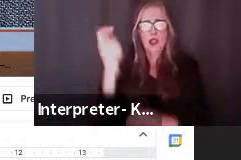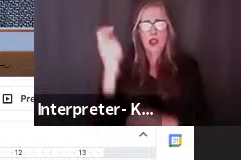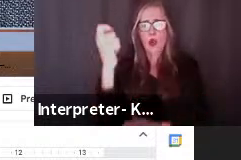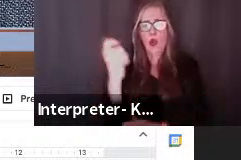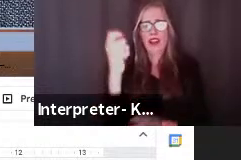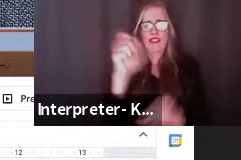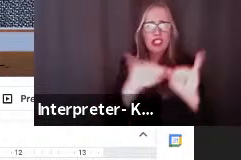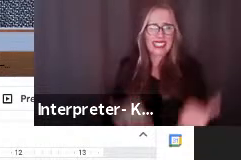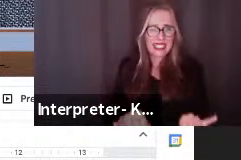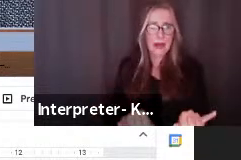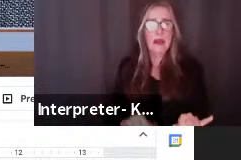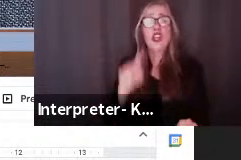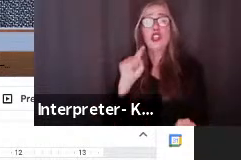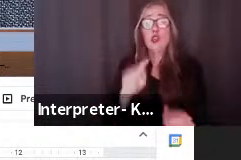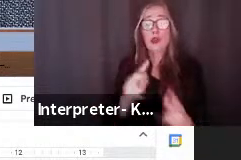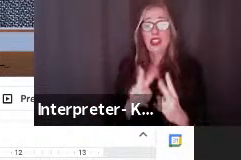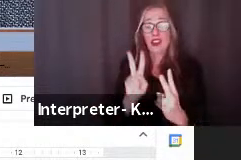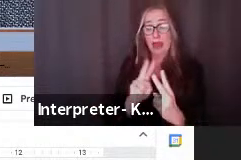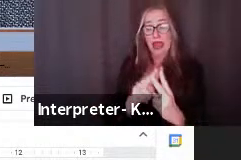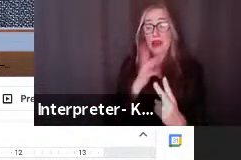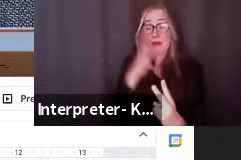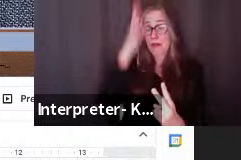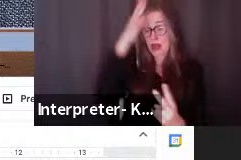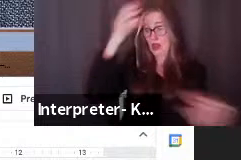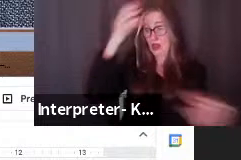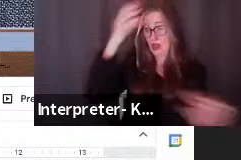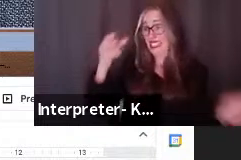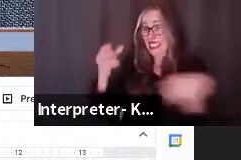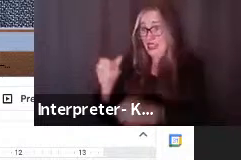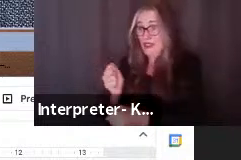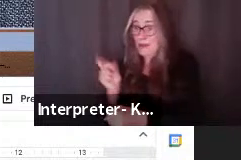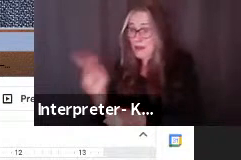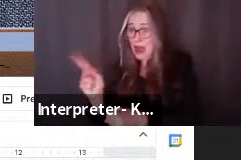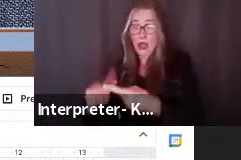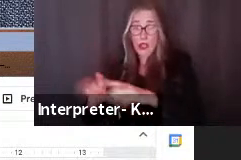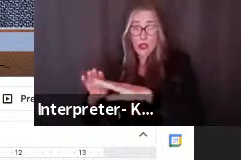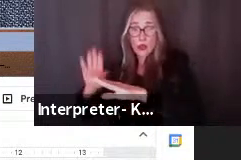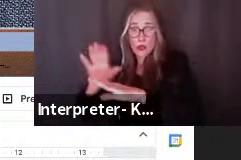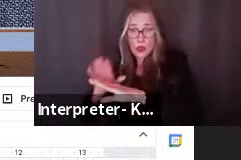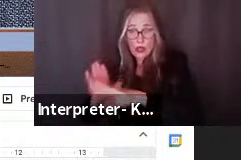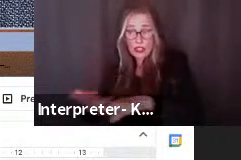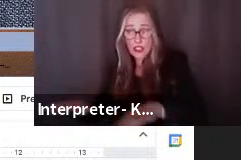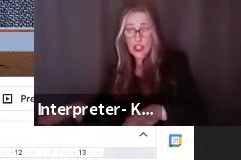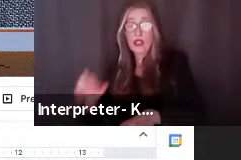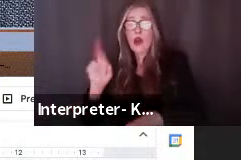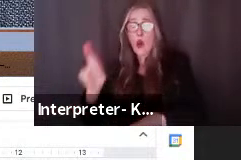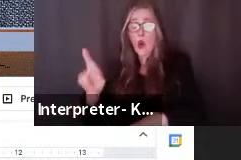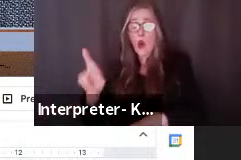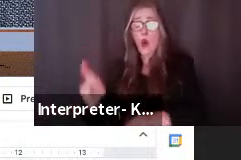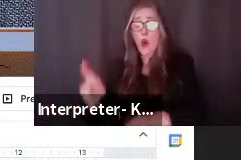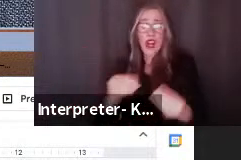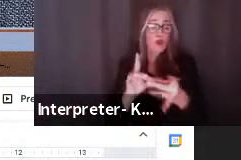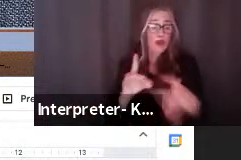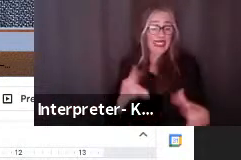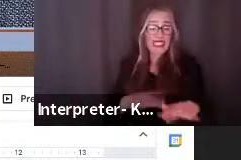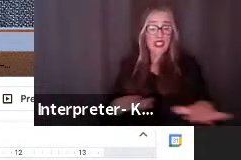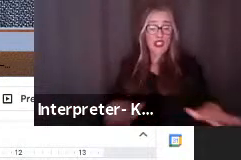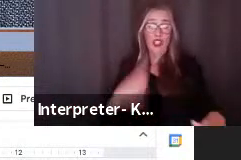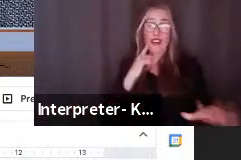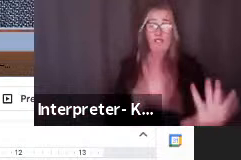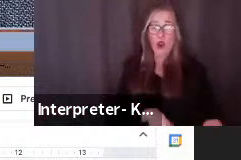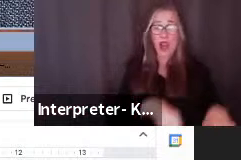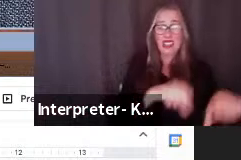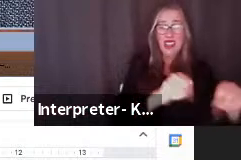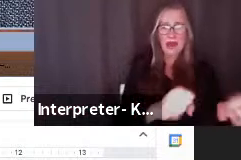or terminate parental rights to quote unquote free children for adoption what's awful is that it's it's it